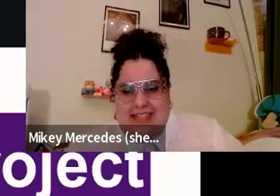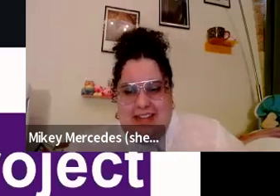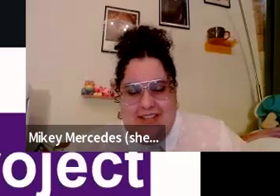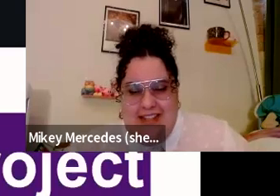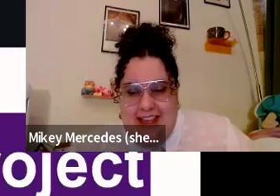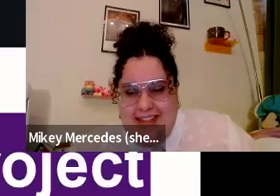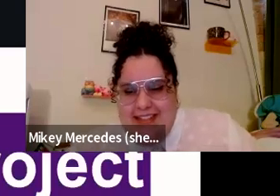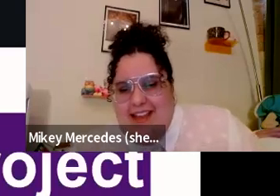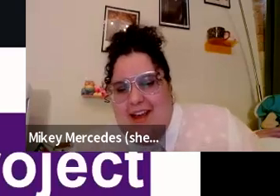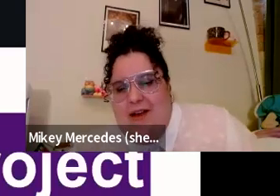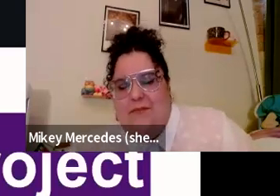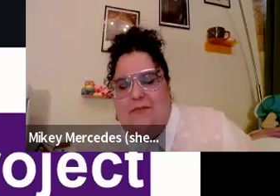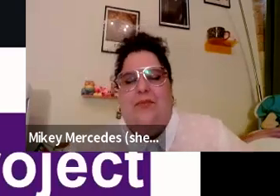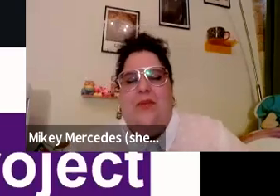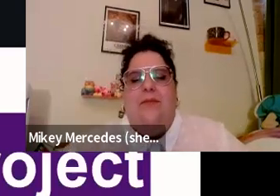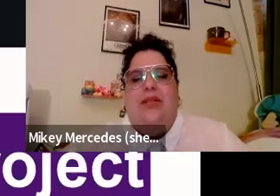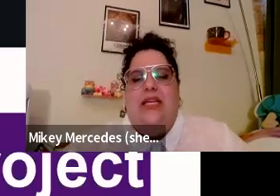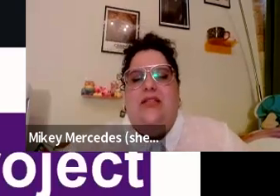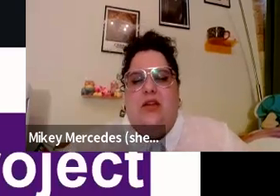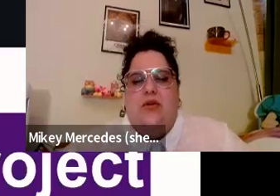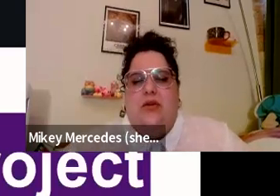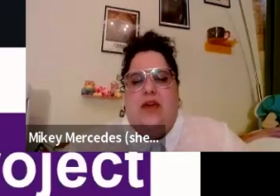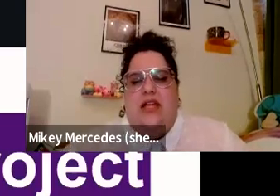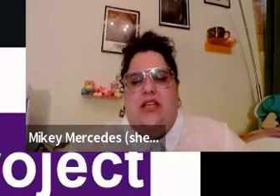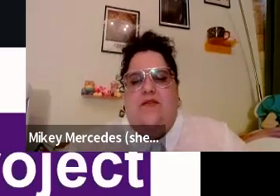approach, becomes fully mainstreamed.